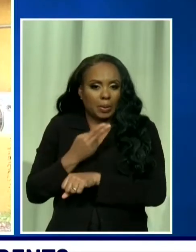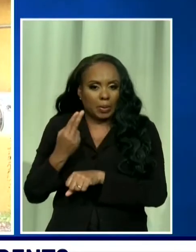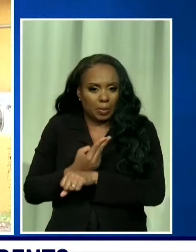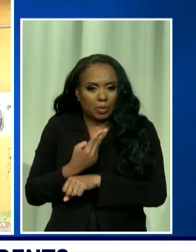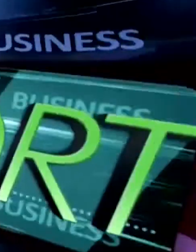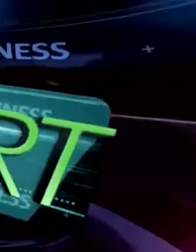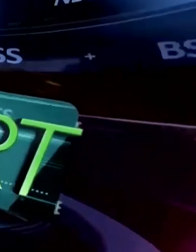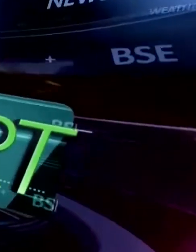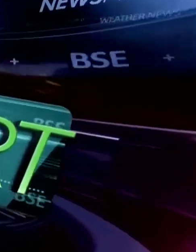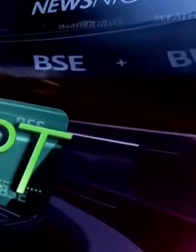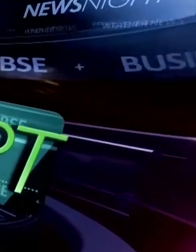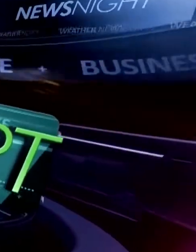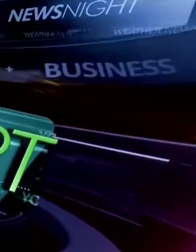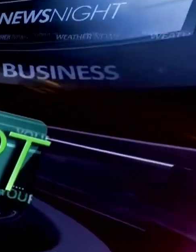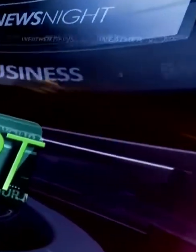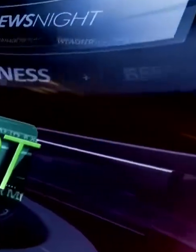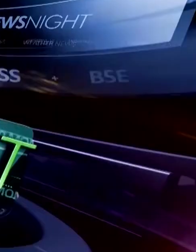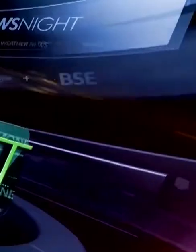us.